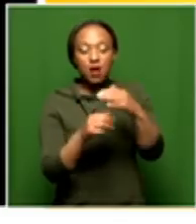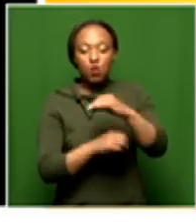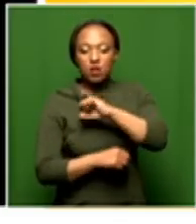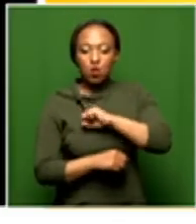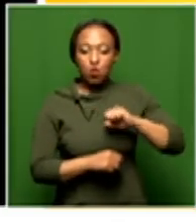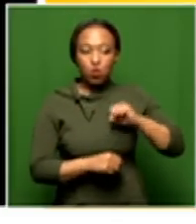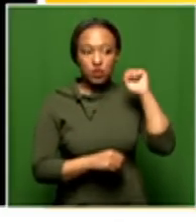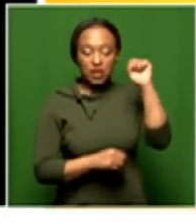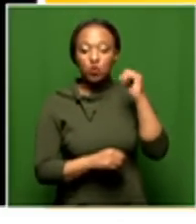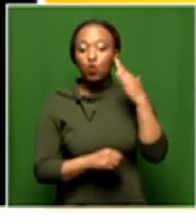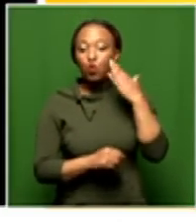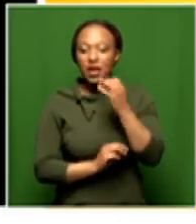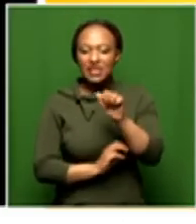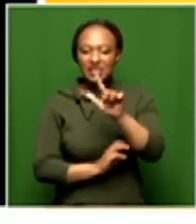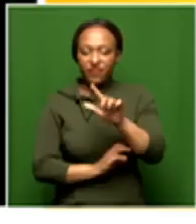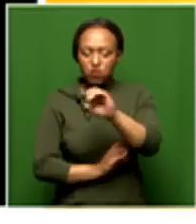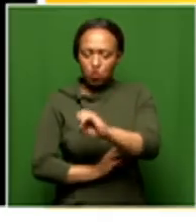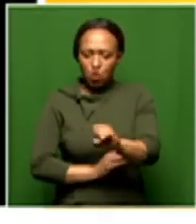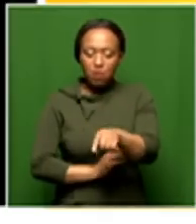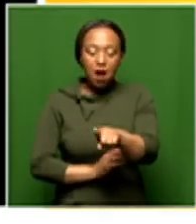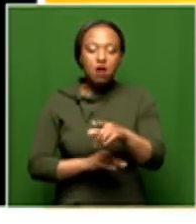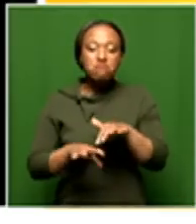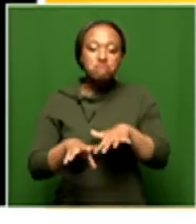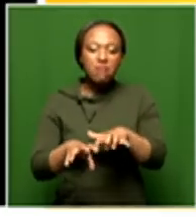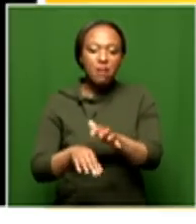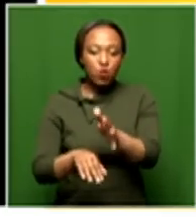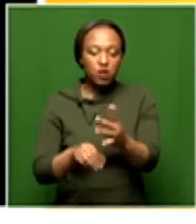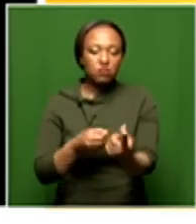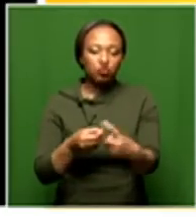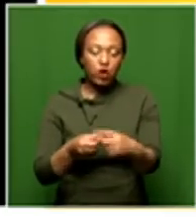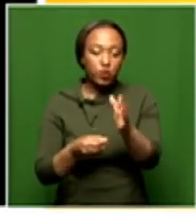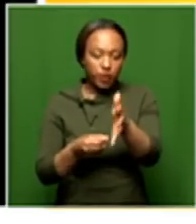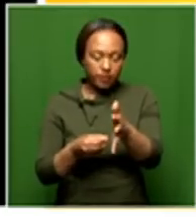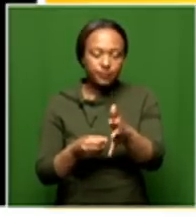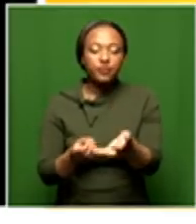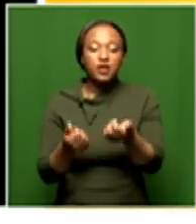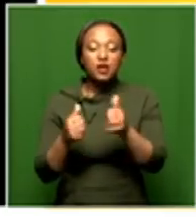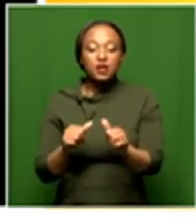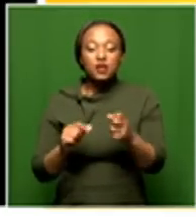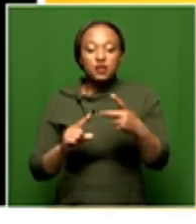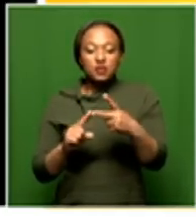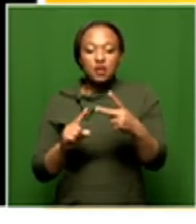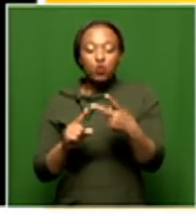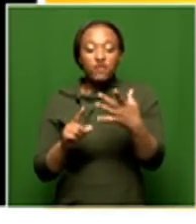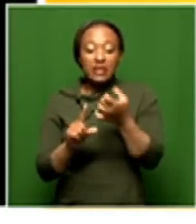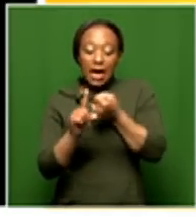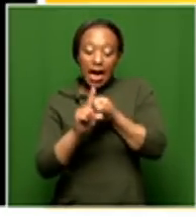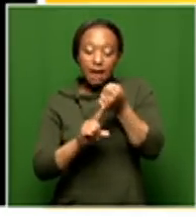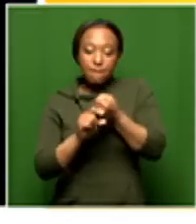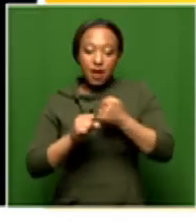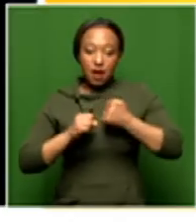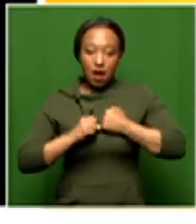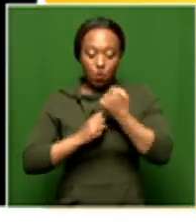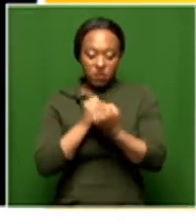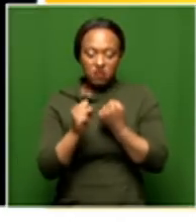COSATU on the 7th of October. At the same time, we've also agreed to launch our Red October campaign this year